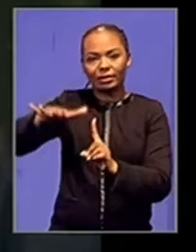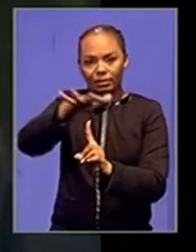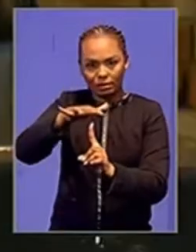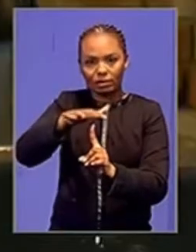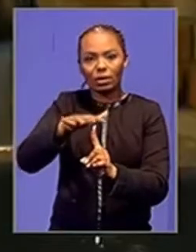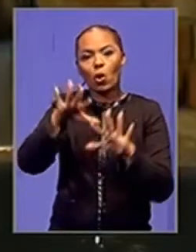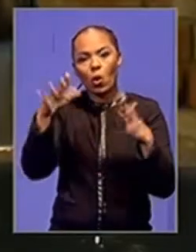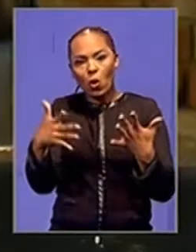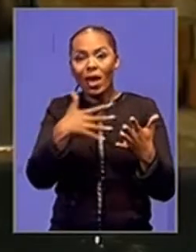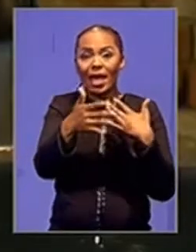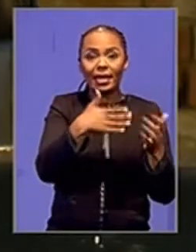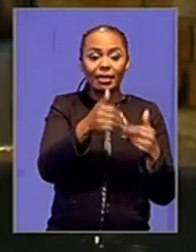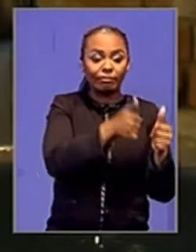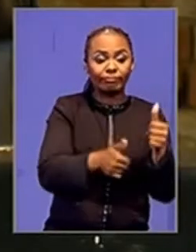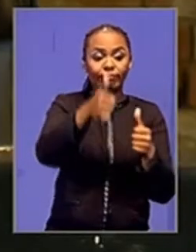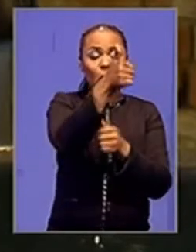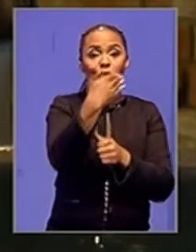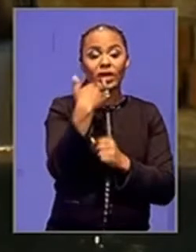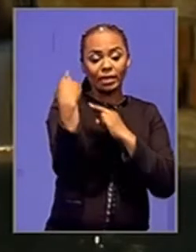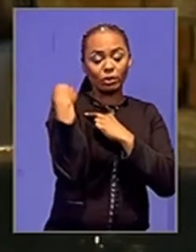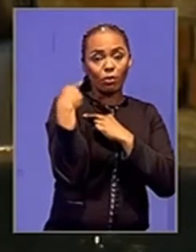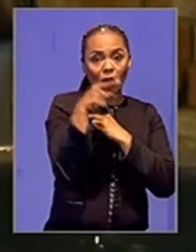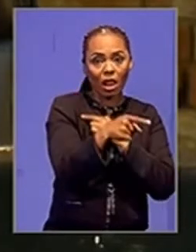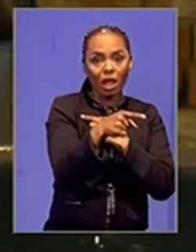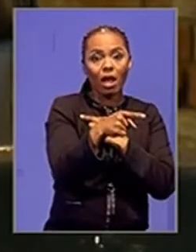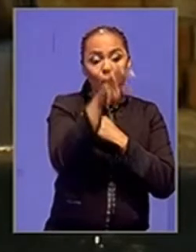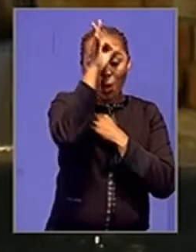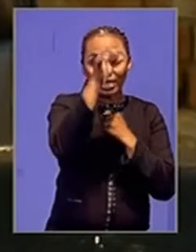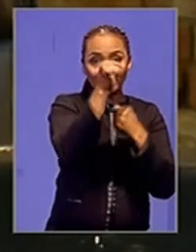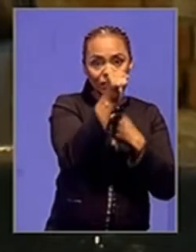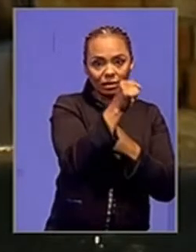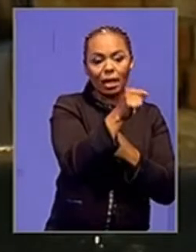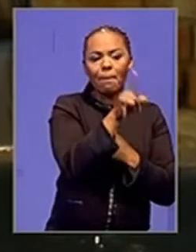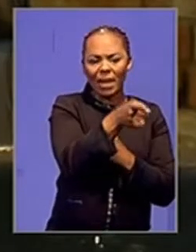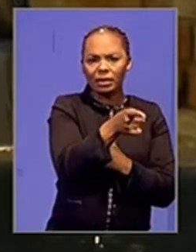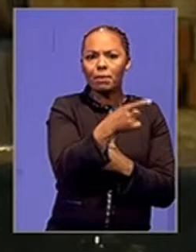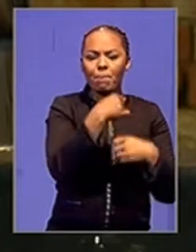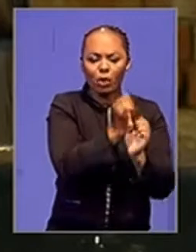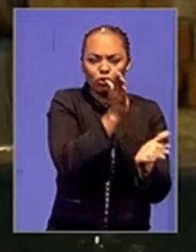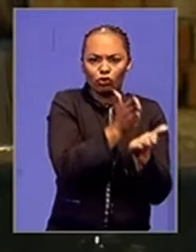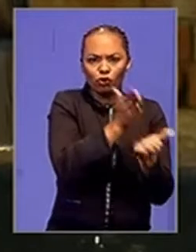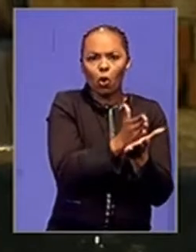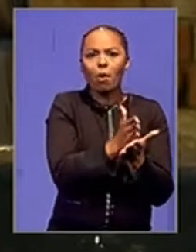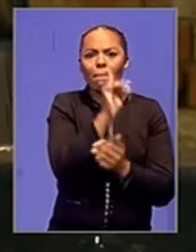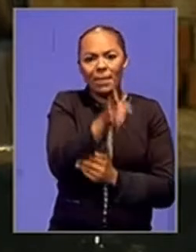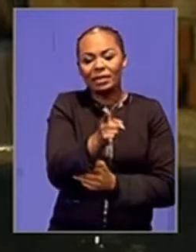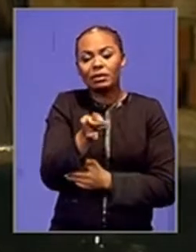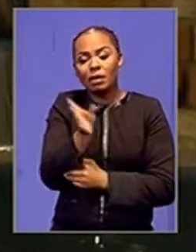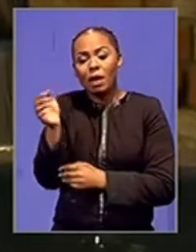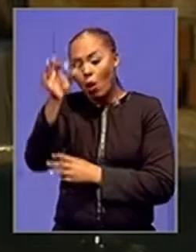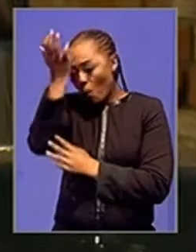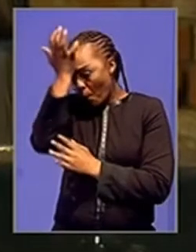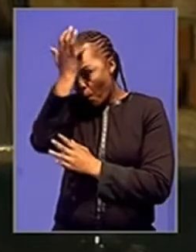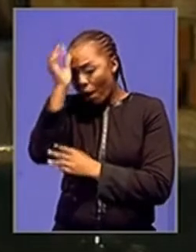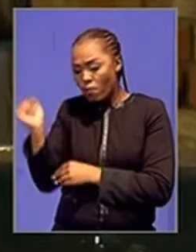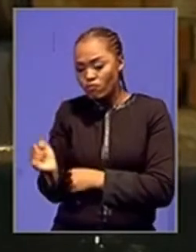officer in charge of that police station to ensure that he is immediately delivered to a correctional center to